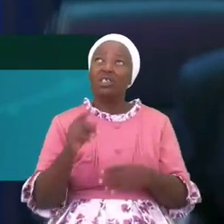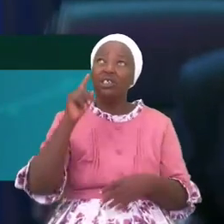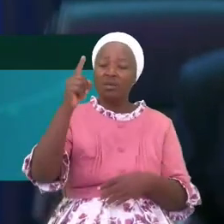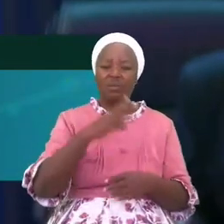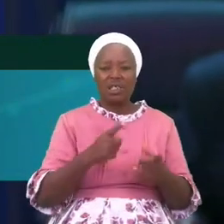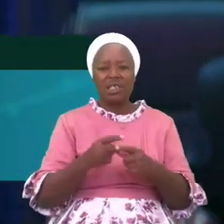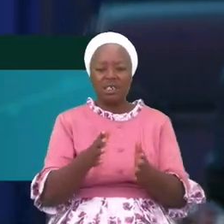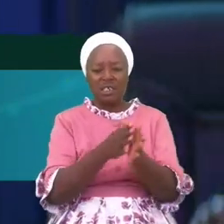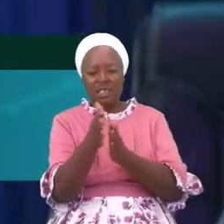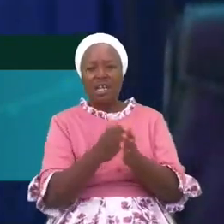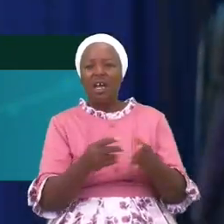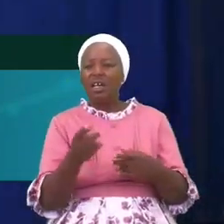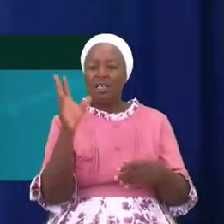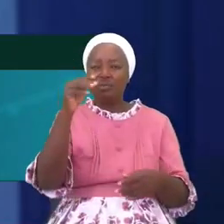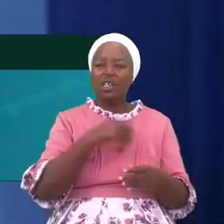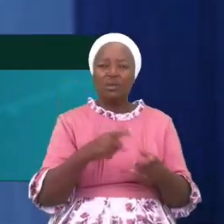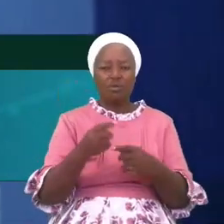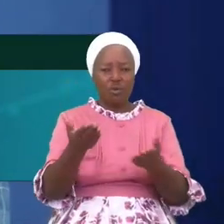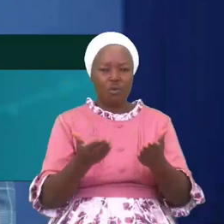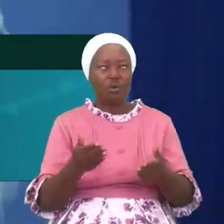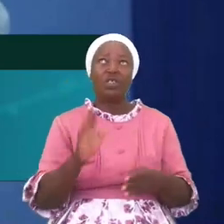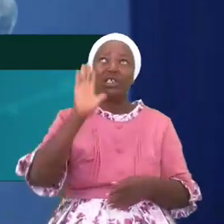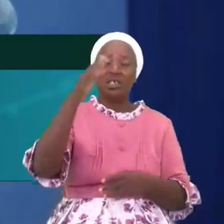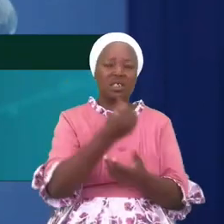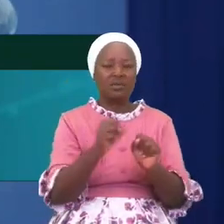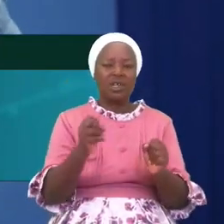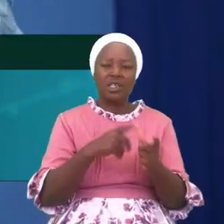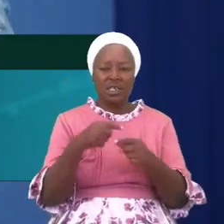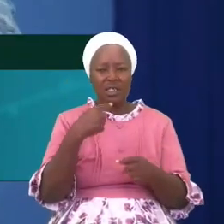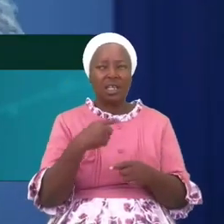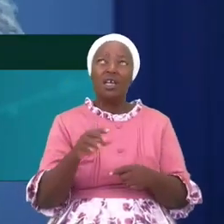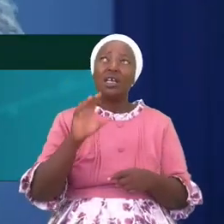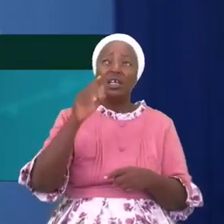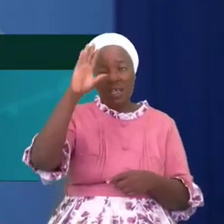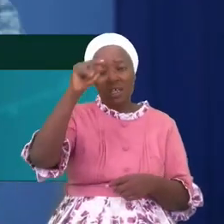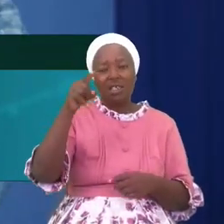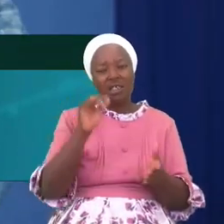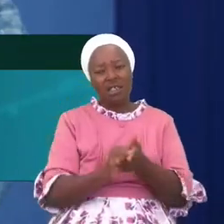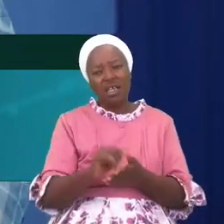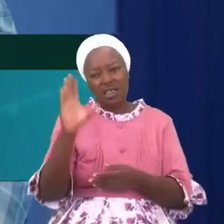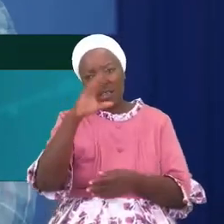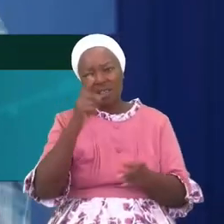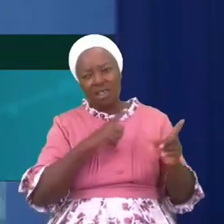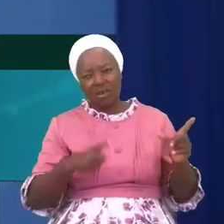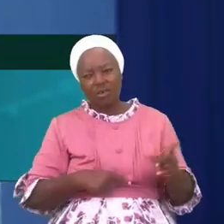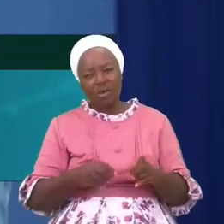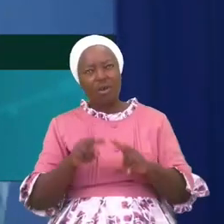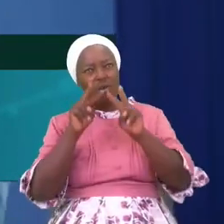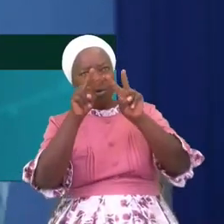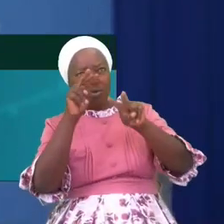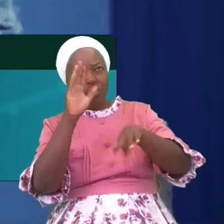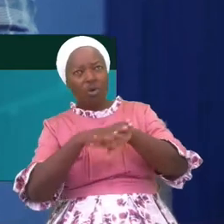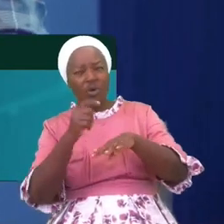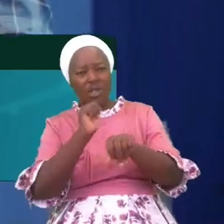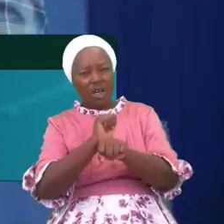seek the Lord, look unto the rock whence ye are hewn, the rock from which you are cut